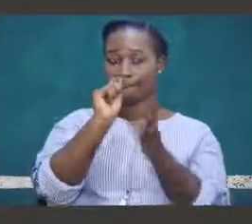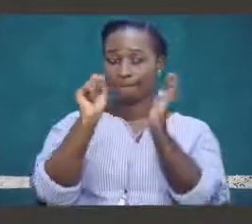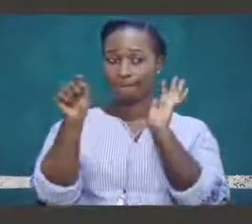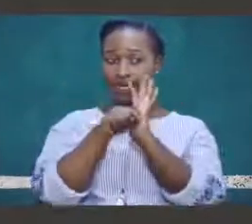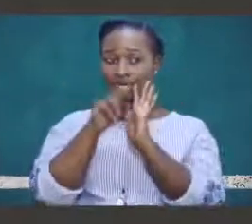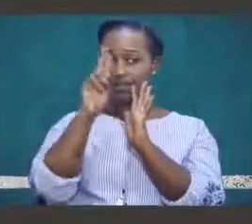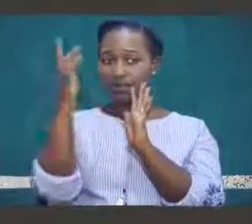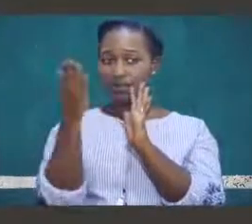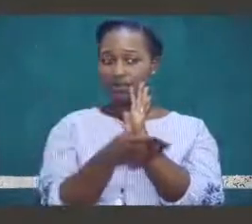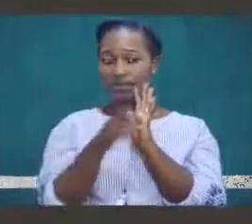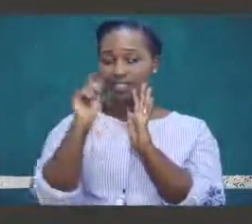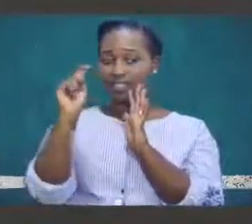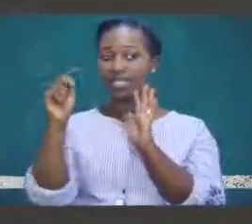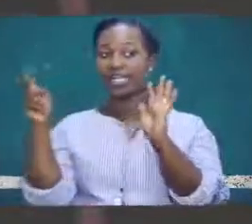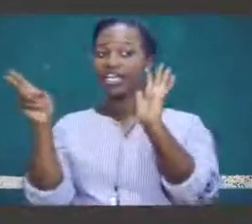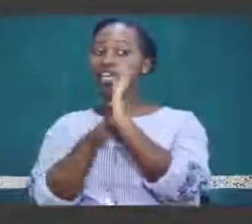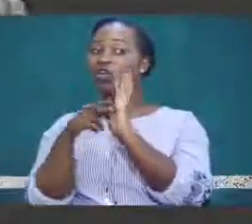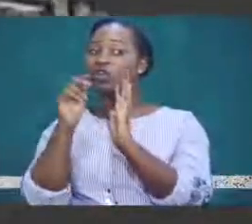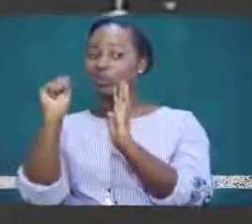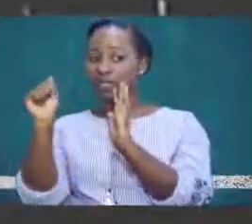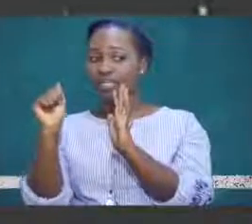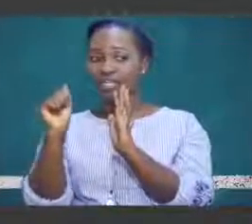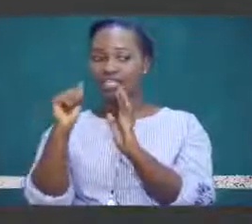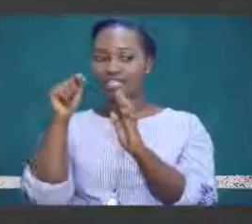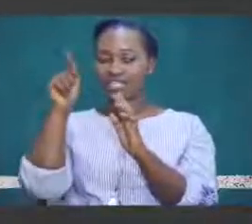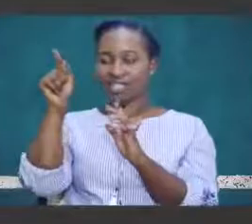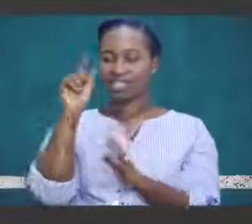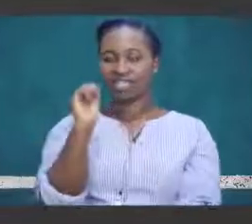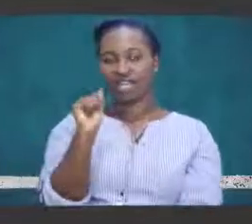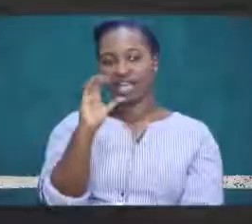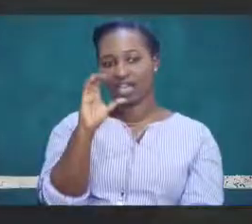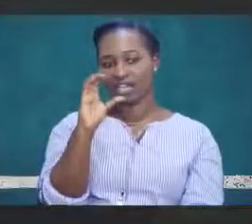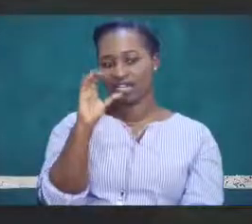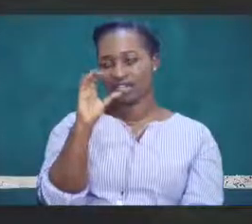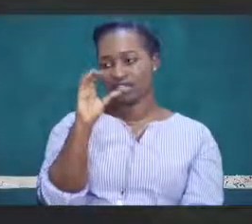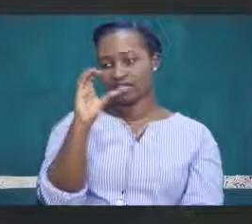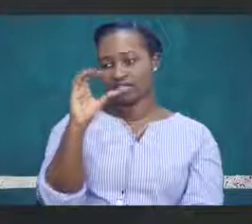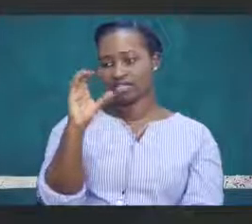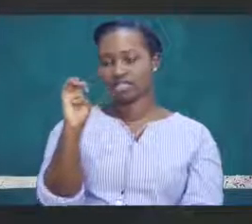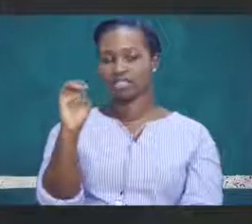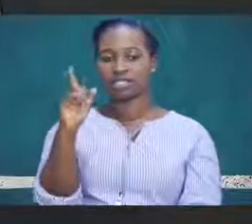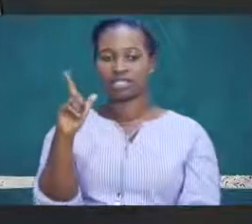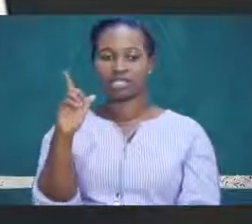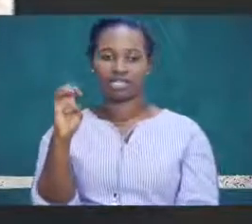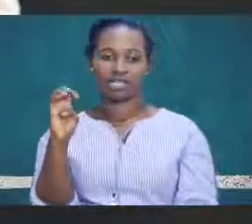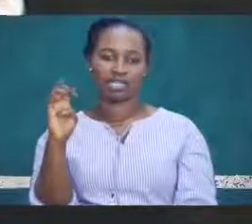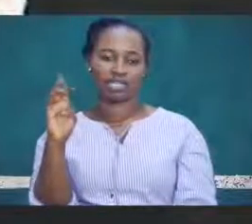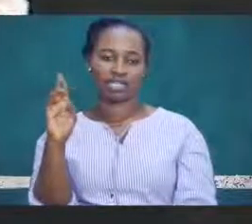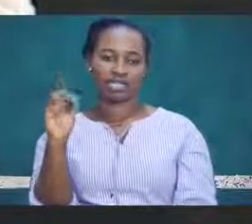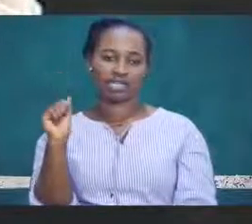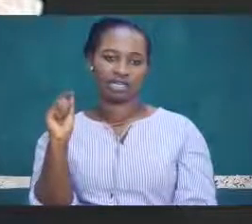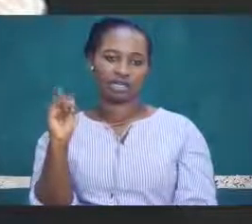equal to what? Is equal to A, which is acceleration. So it means F is equal